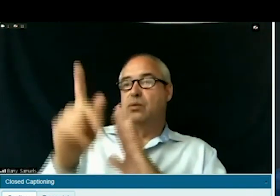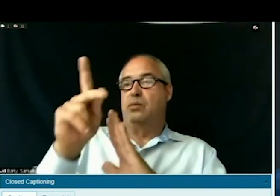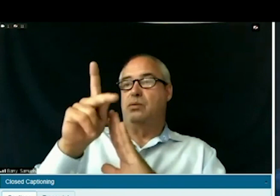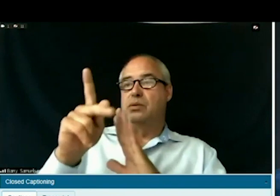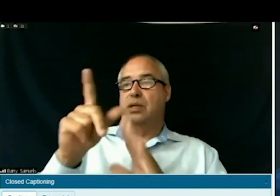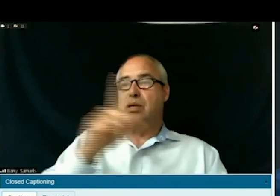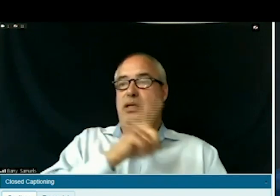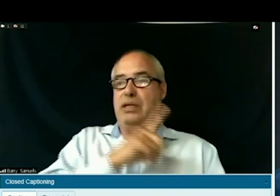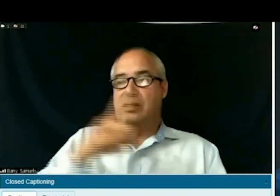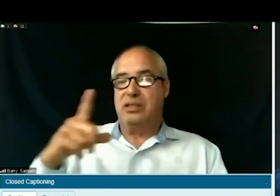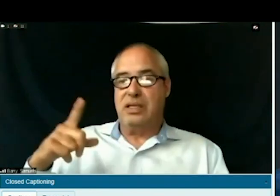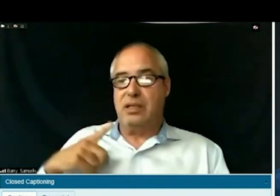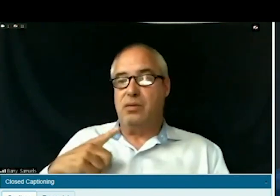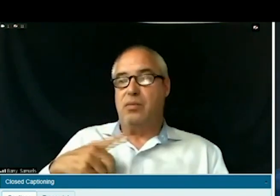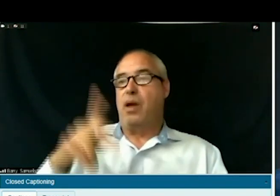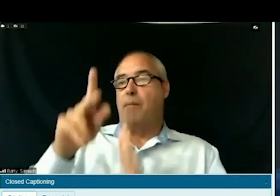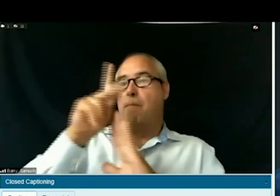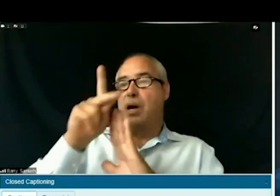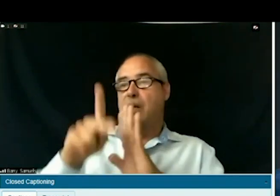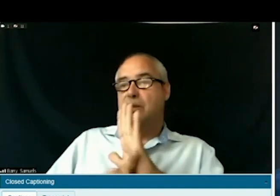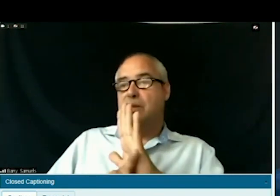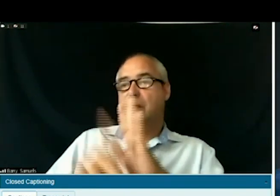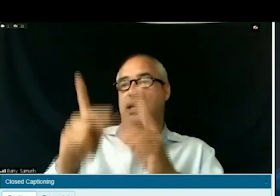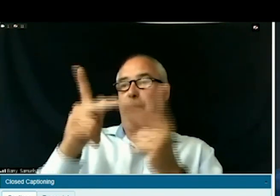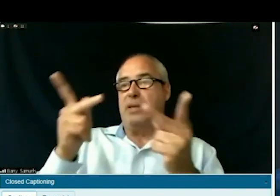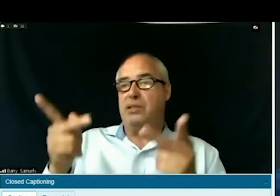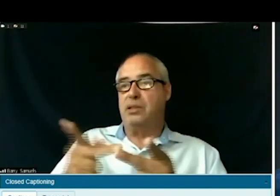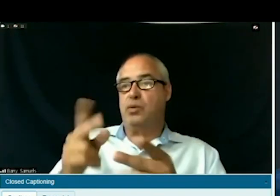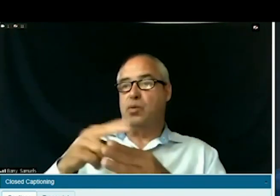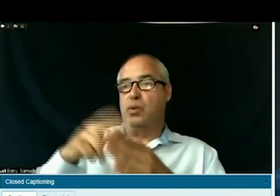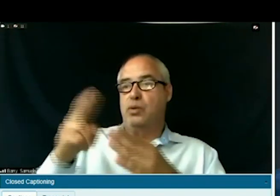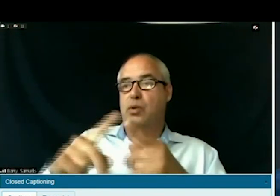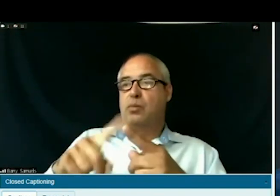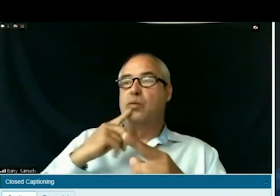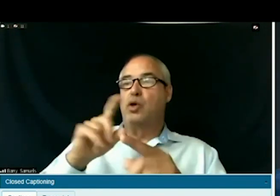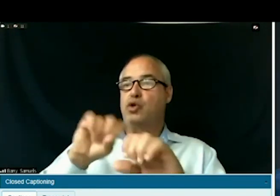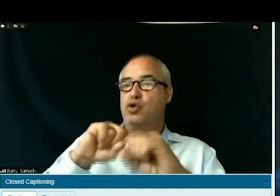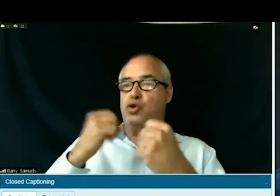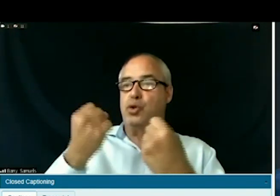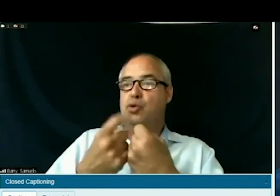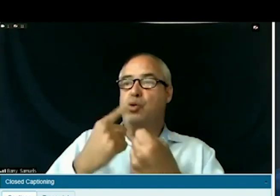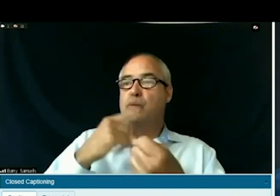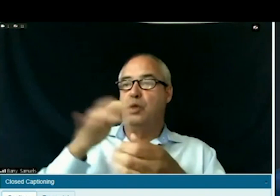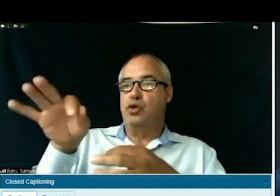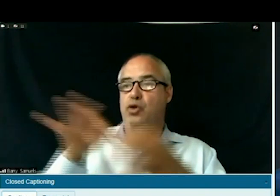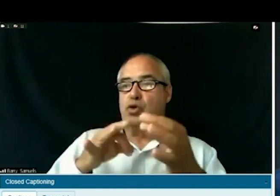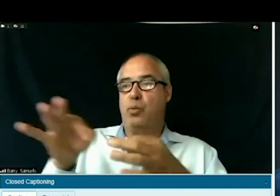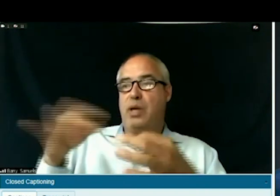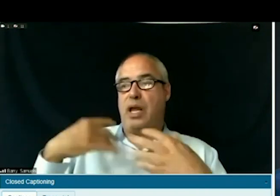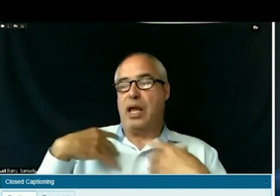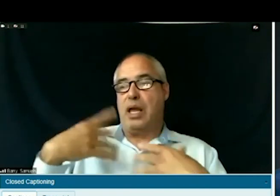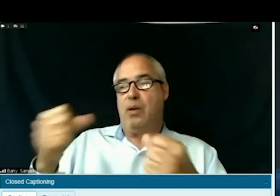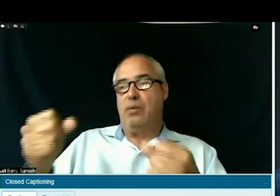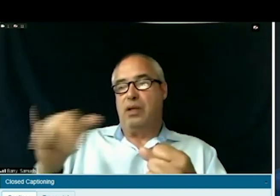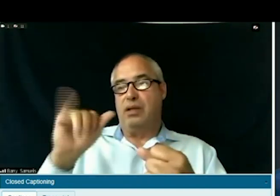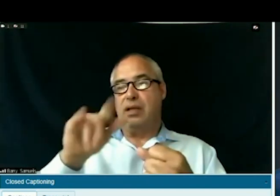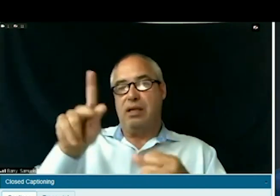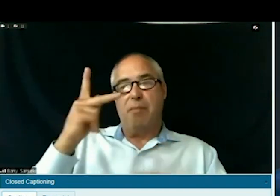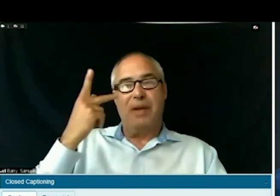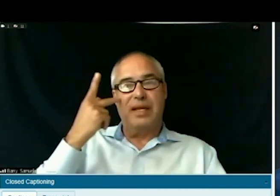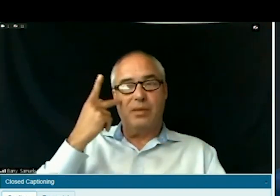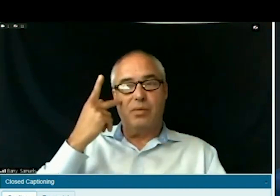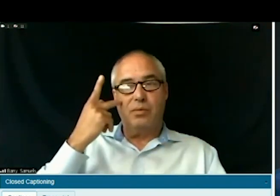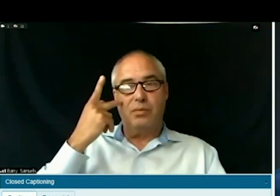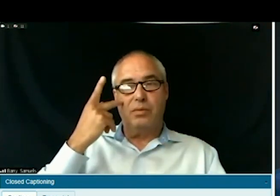or other policy decision that resulted in the social determinants of health. And those are the political determinants of health. So